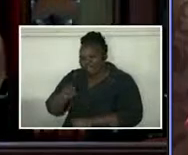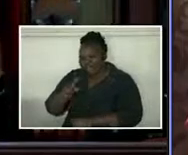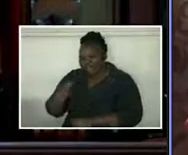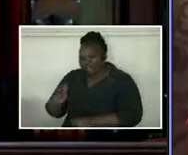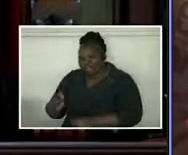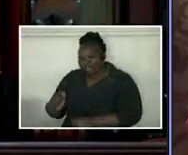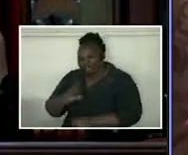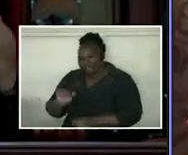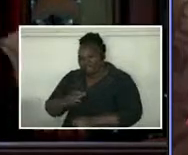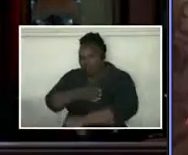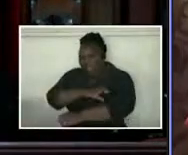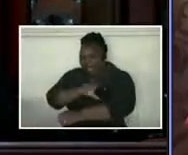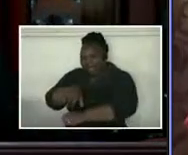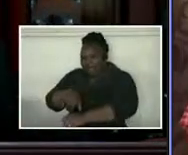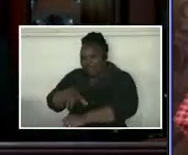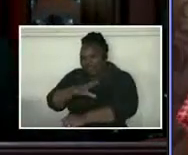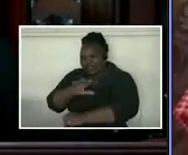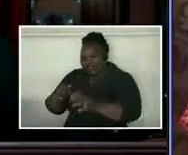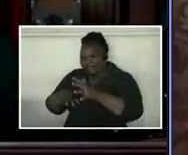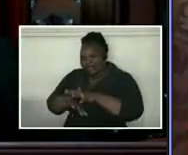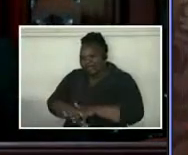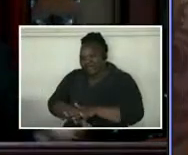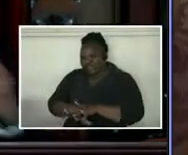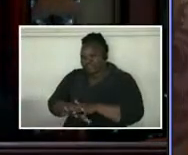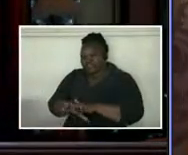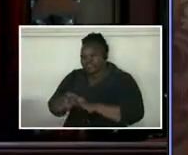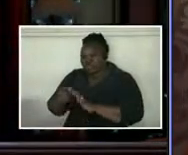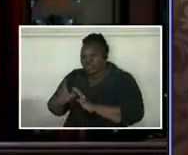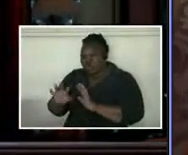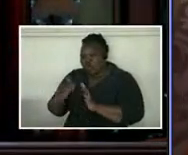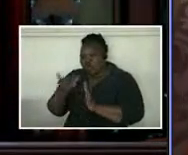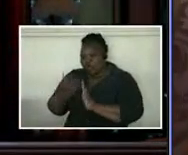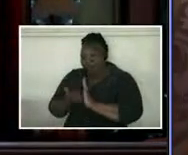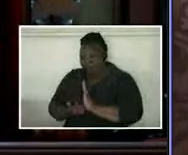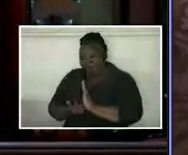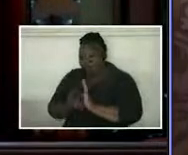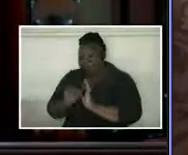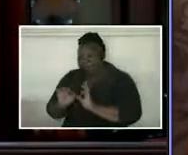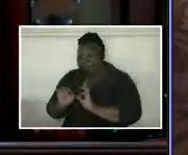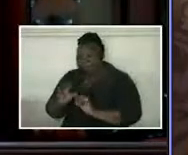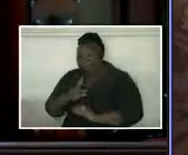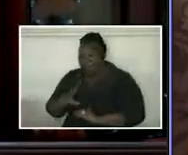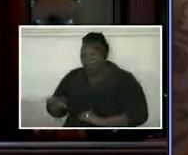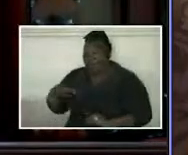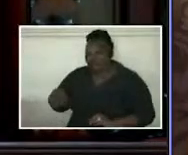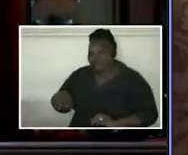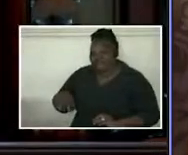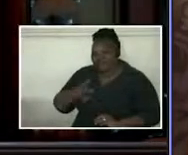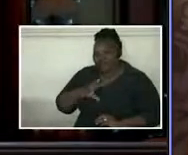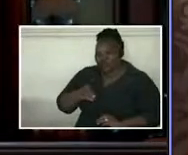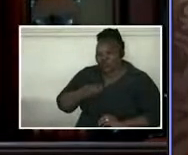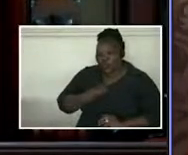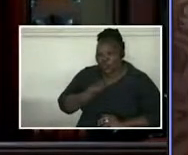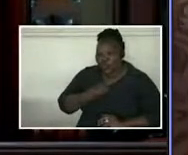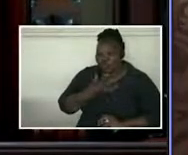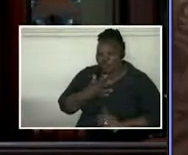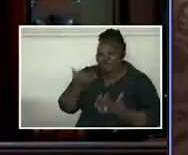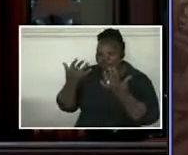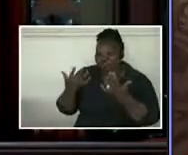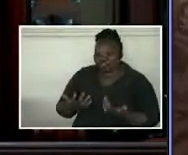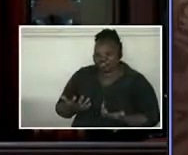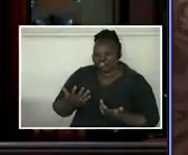empowerment and implementation on impactful programs it's of great benefits to the youth on the budgeted amount for external